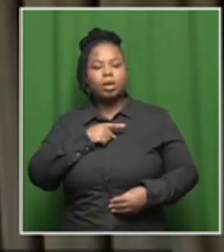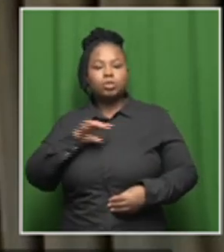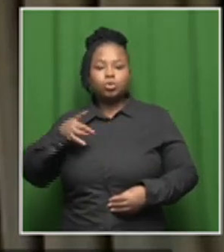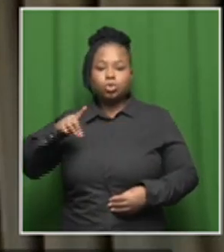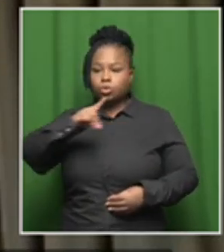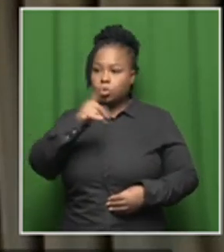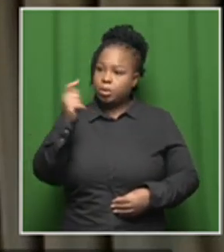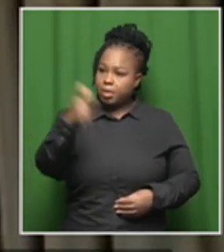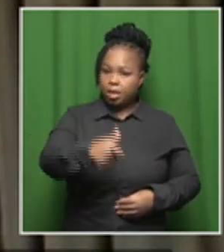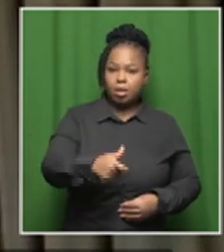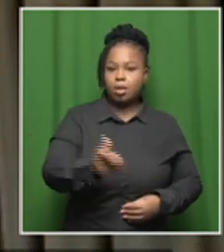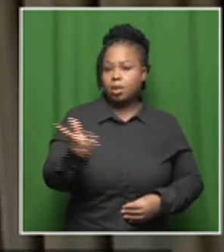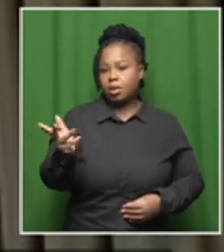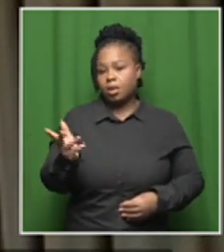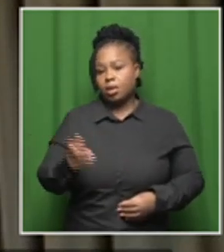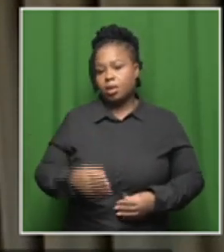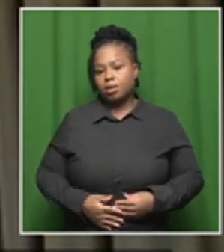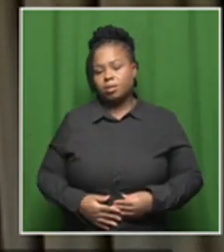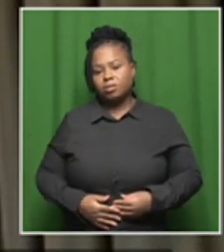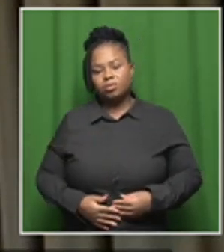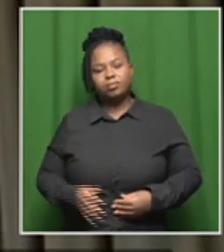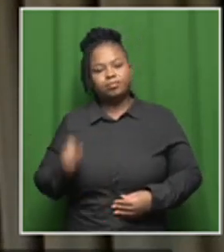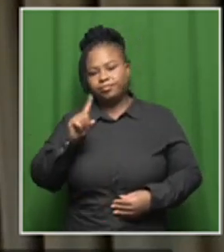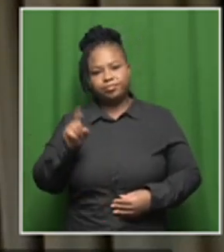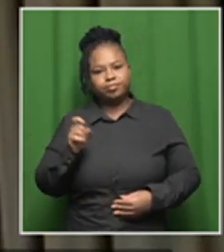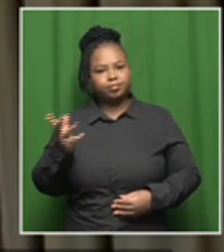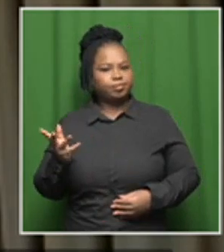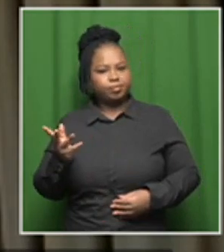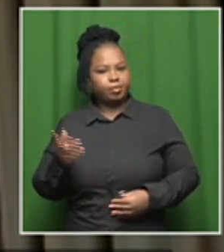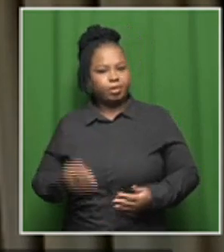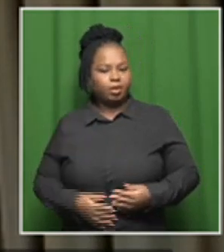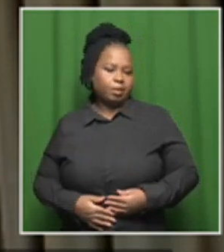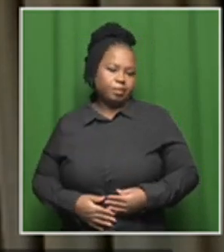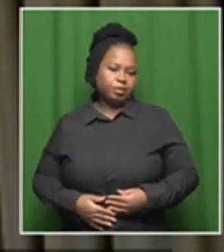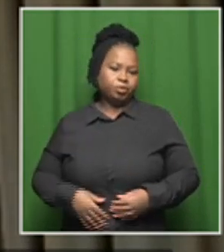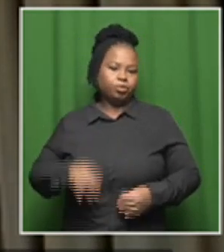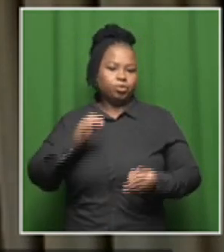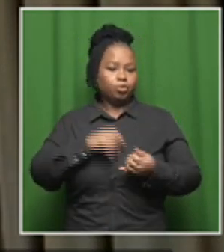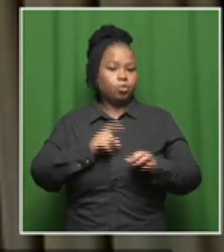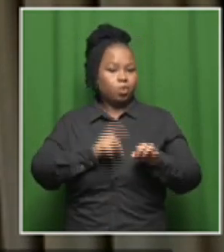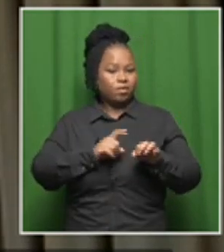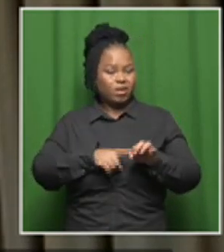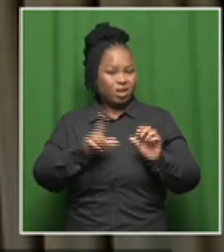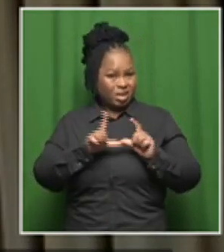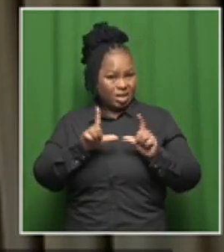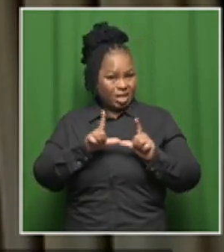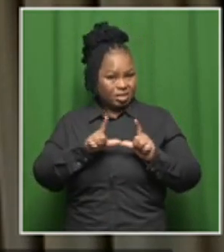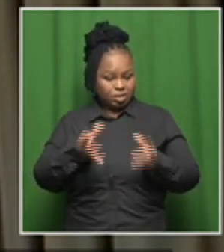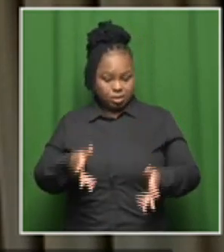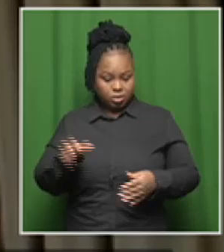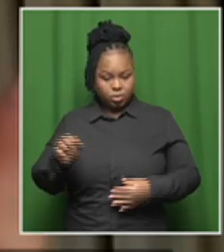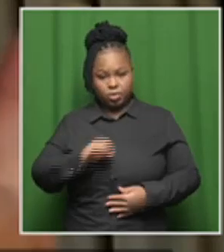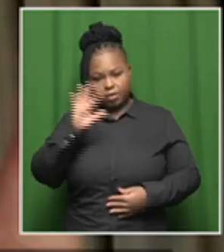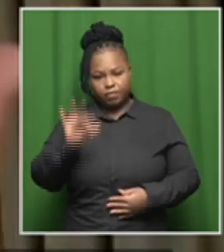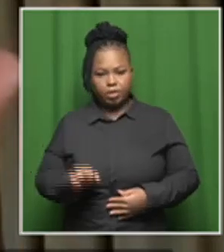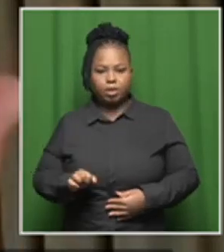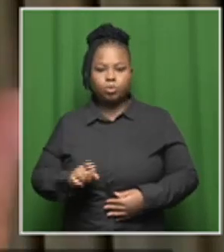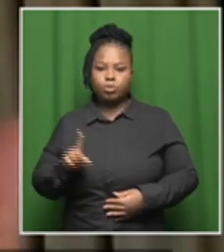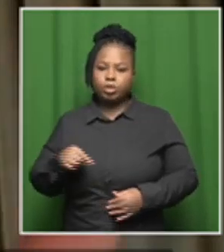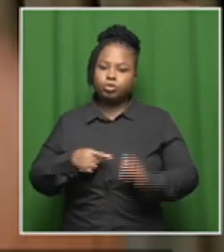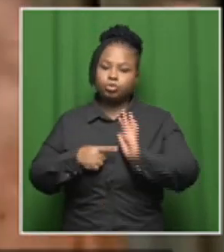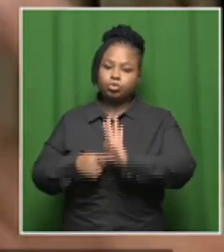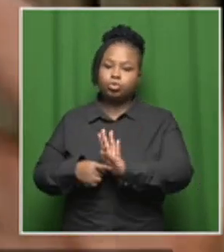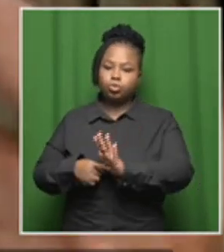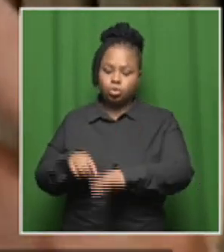pay for. And here's the question. I mean, to qualify for a drone pilot's license in South Africa, you've got to show that you're